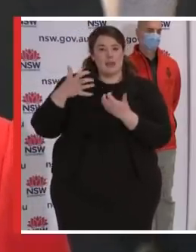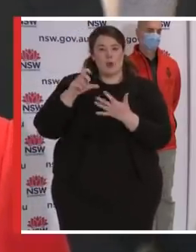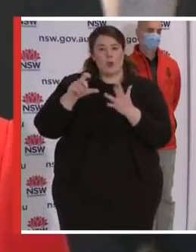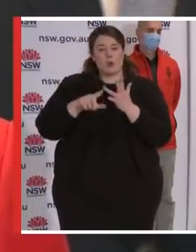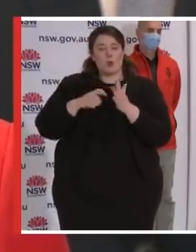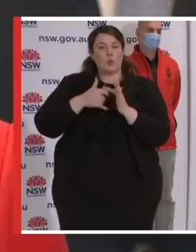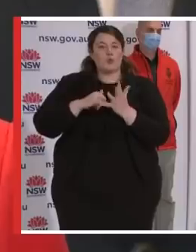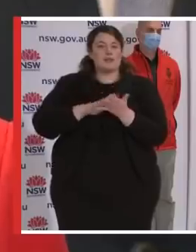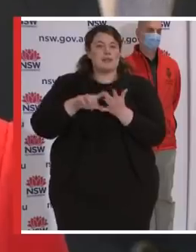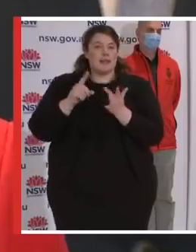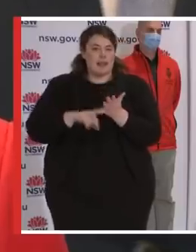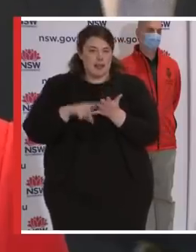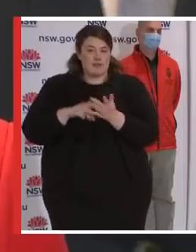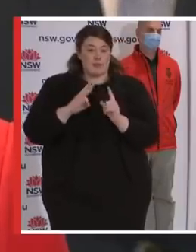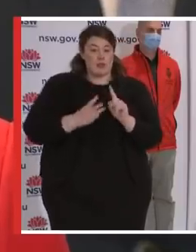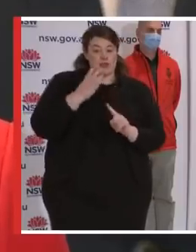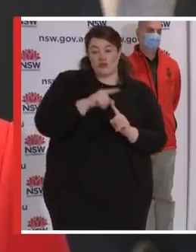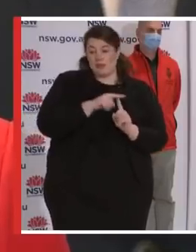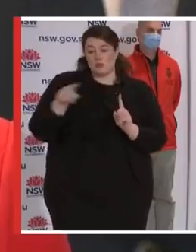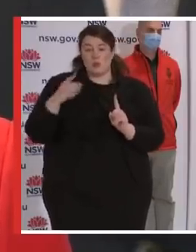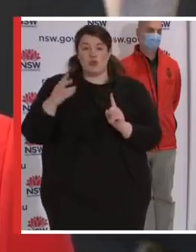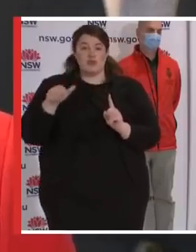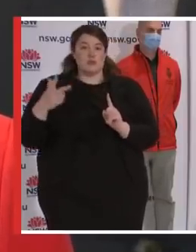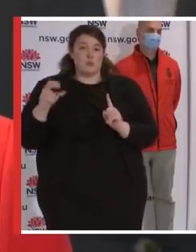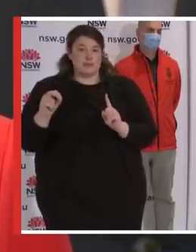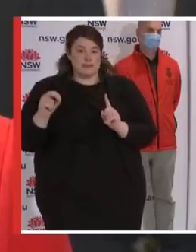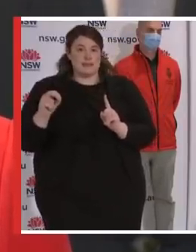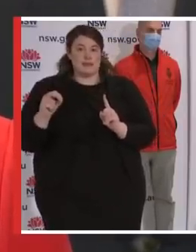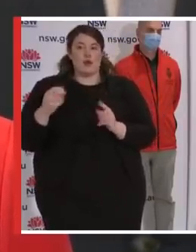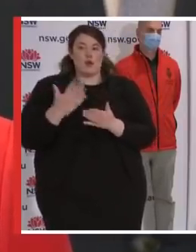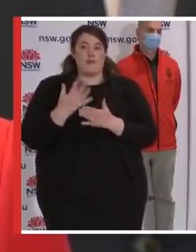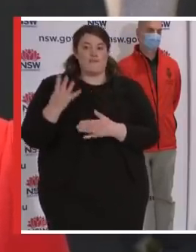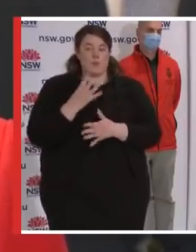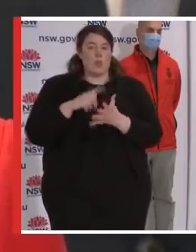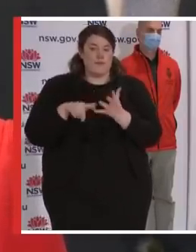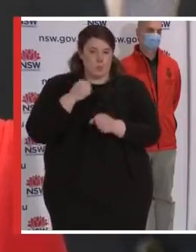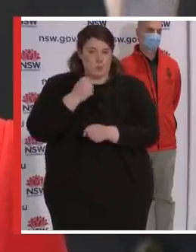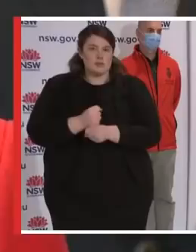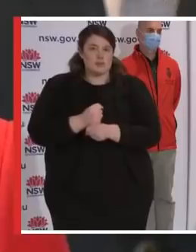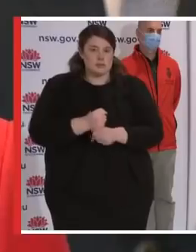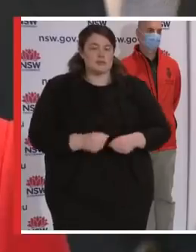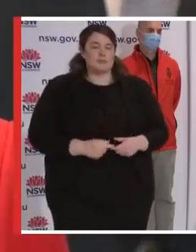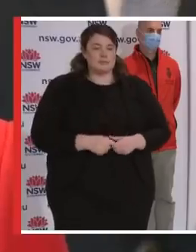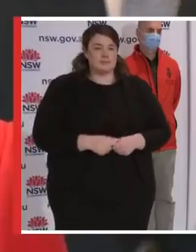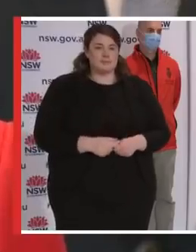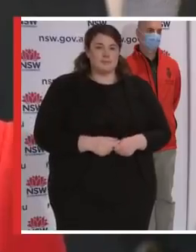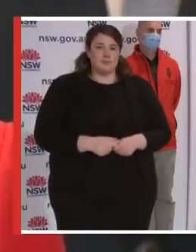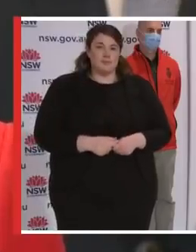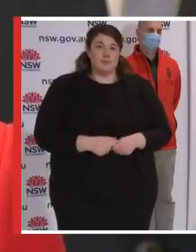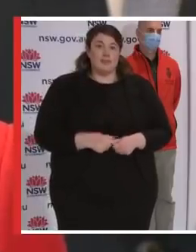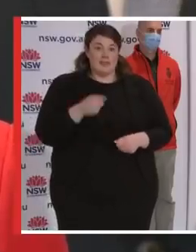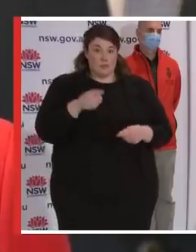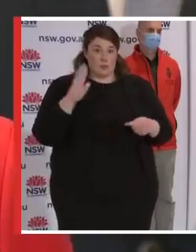August from 3 p.m. to 3:20 p.m. And anyone who attended the following venues on the specified dates and times are